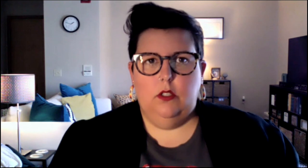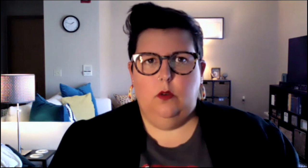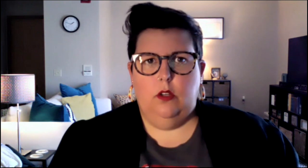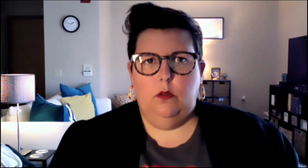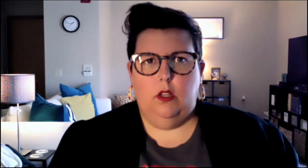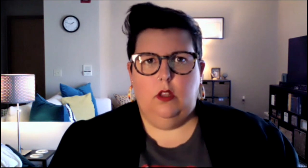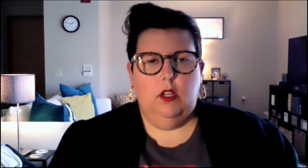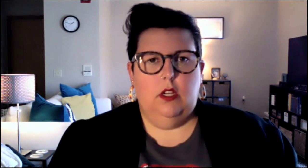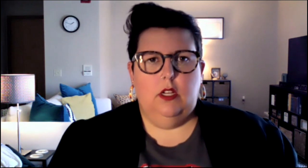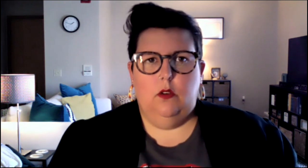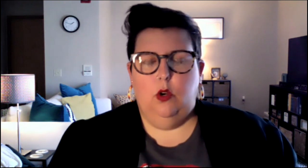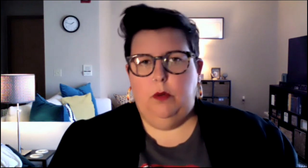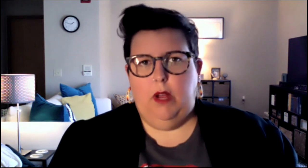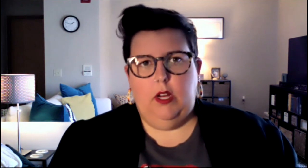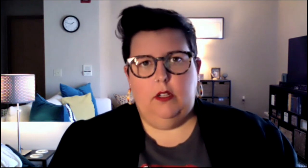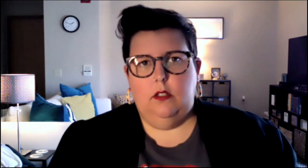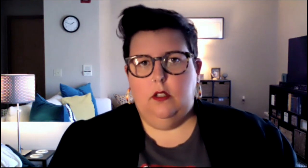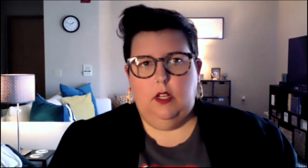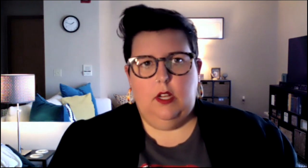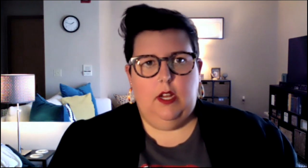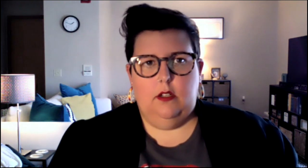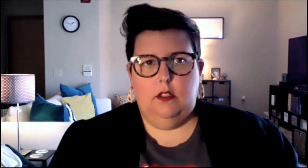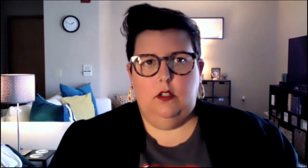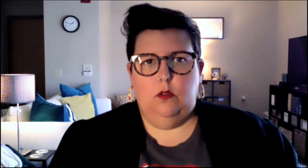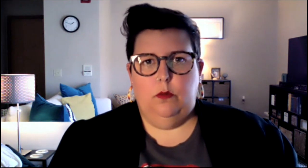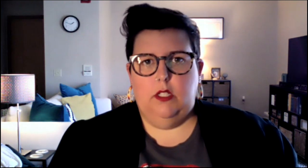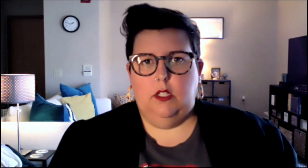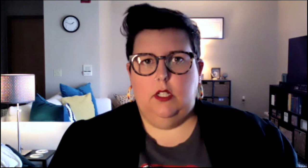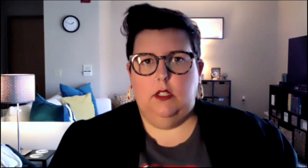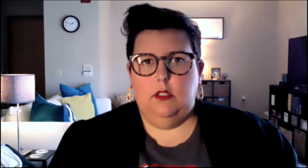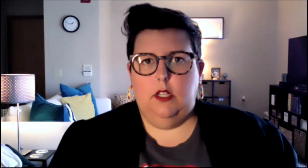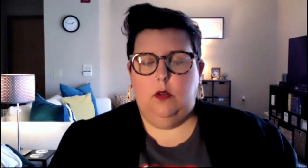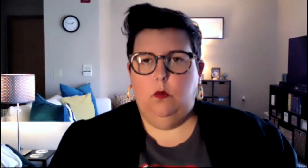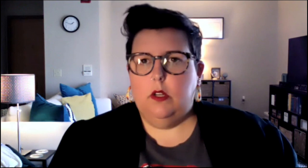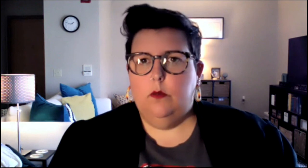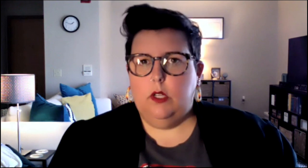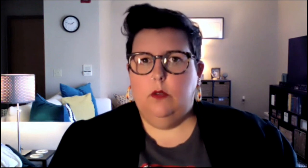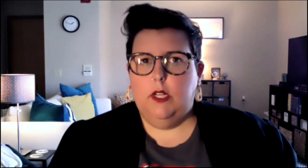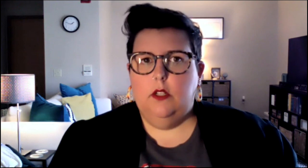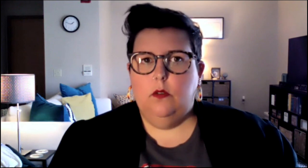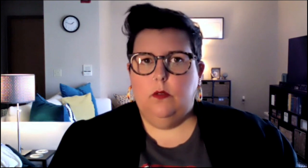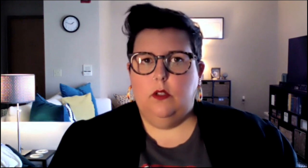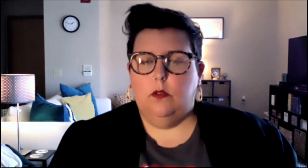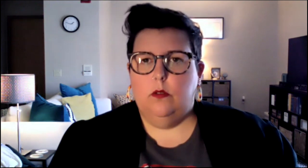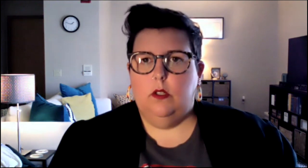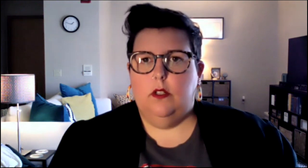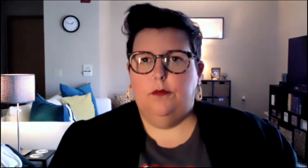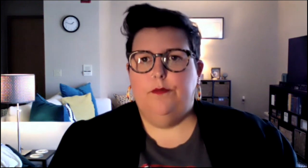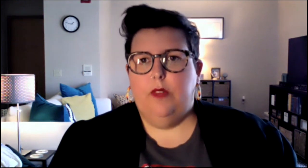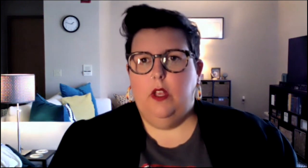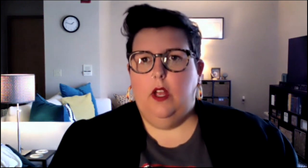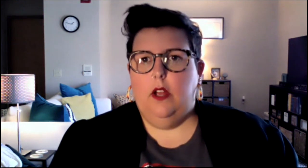always go in with, you know, an open mind and, you know, basically say, what can I do for you? You